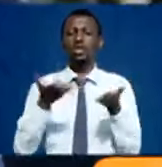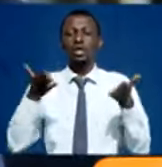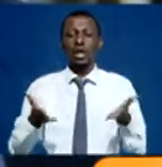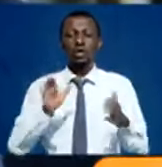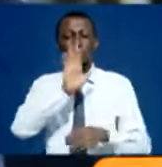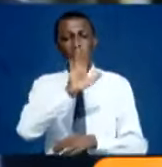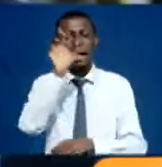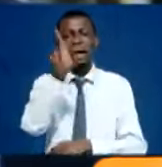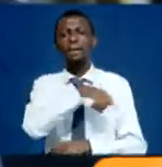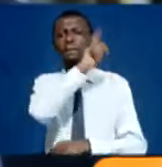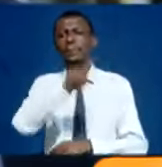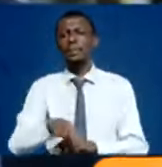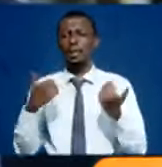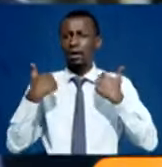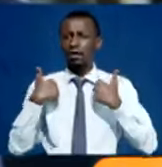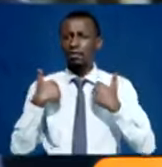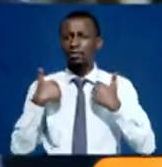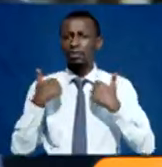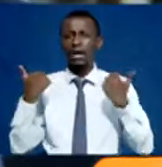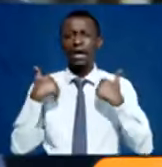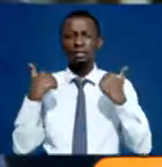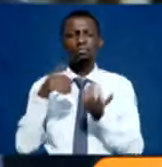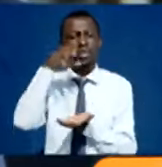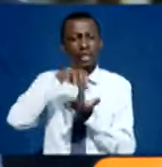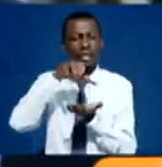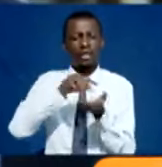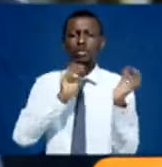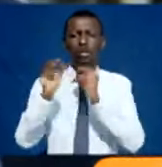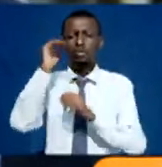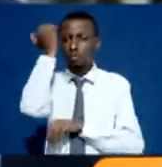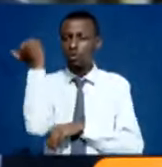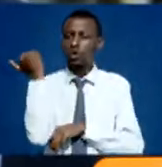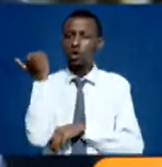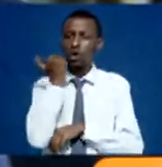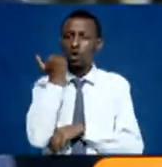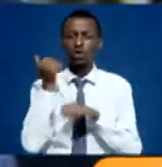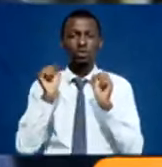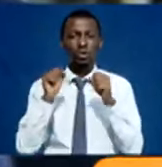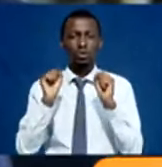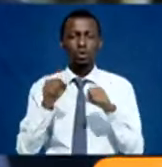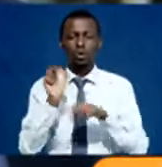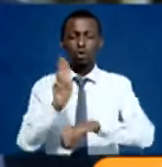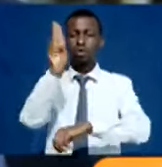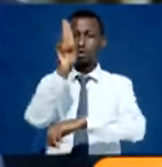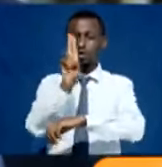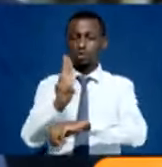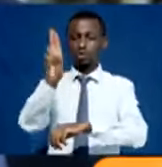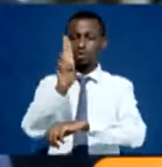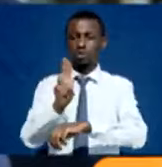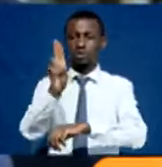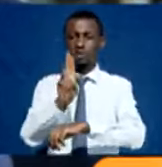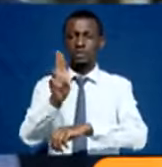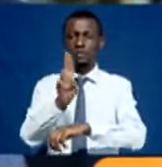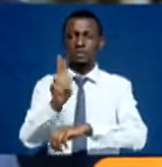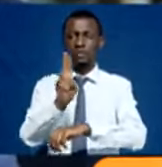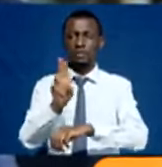her, that they now have criminal charges against her, which they want to use as a backdoor or a means that they want to